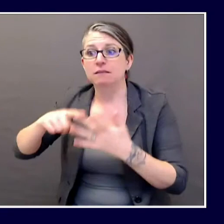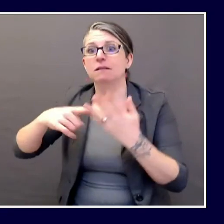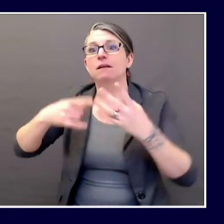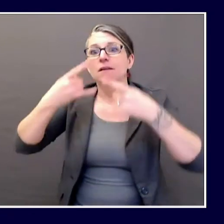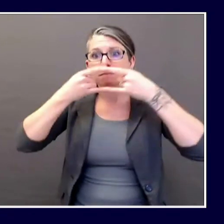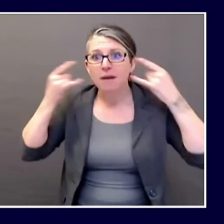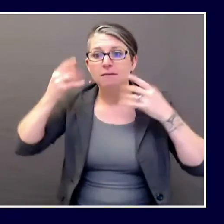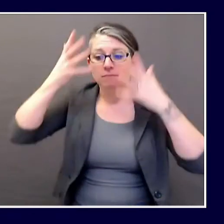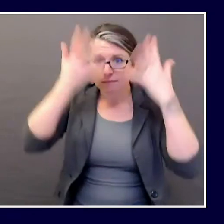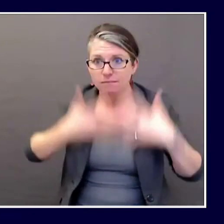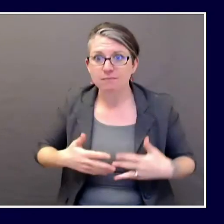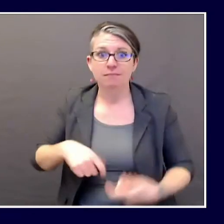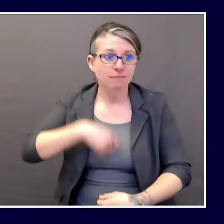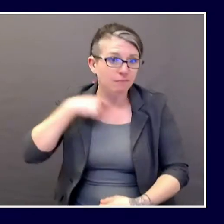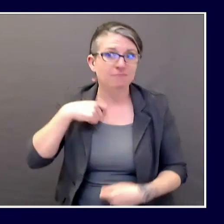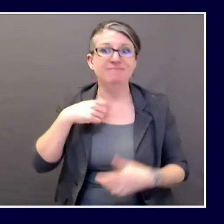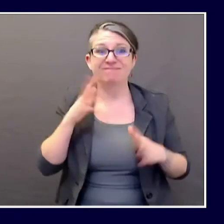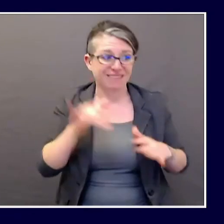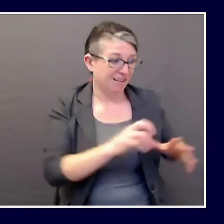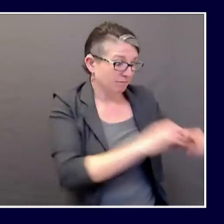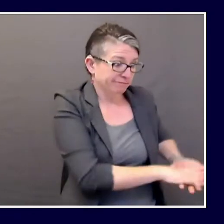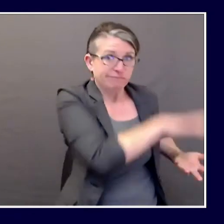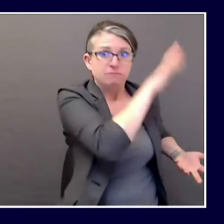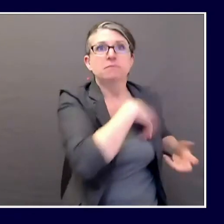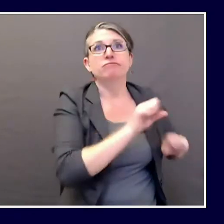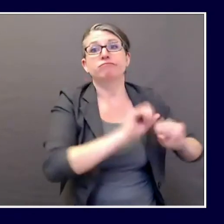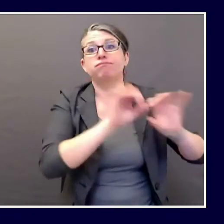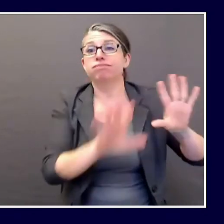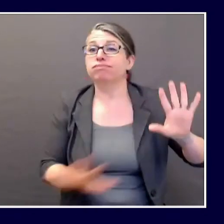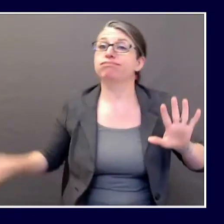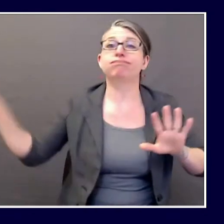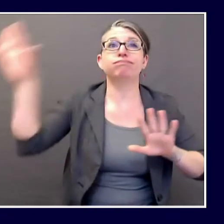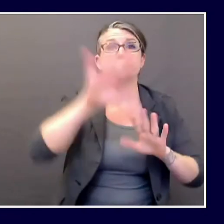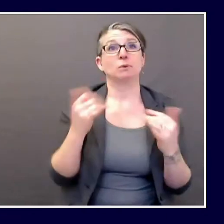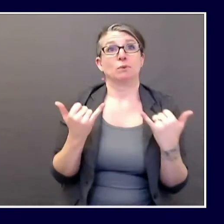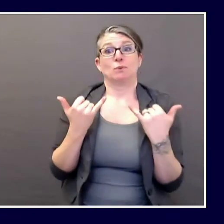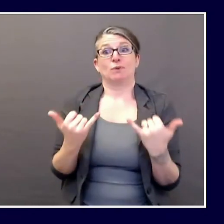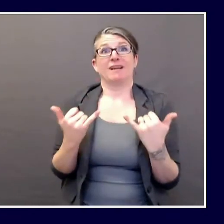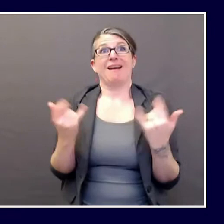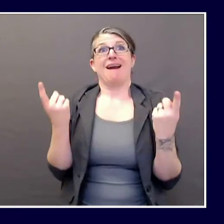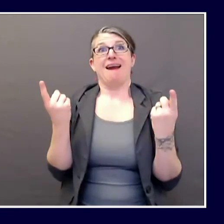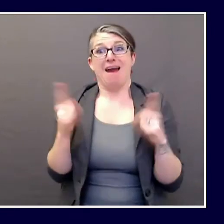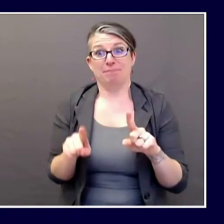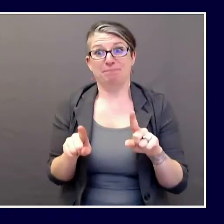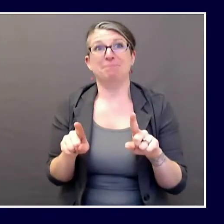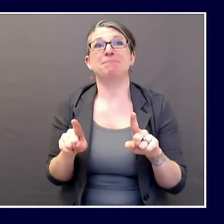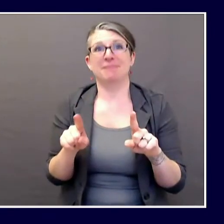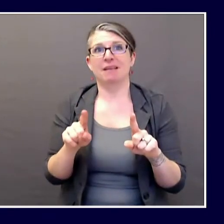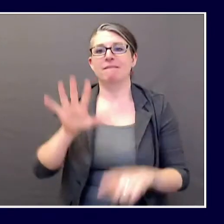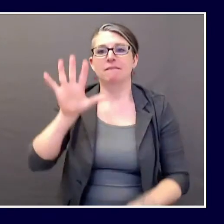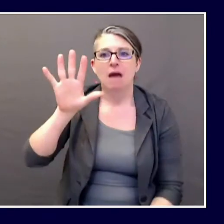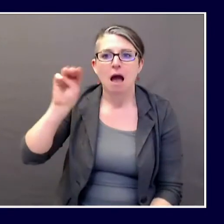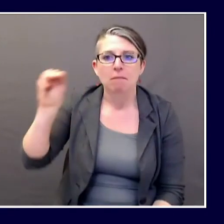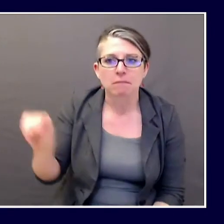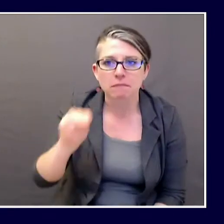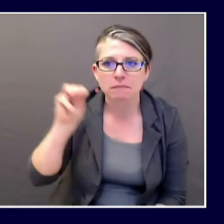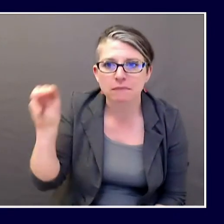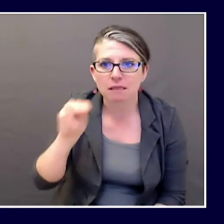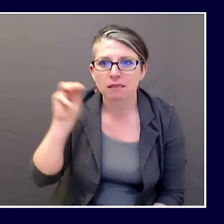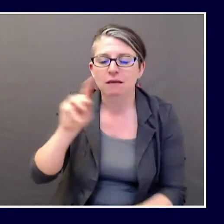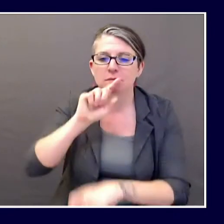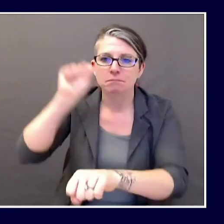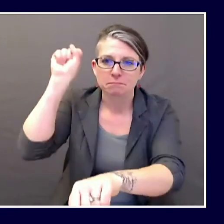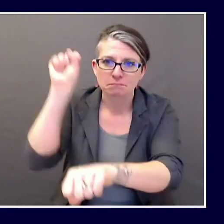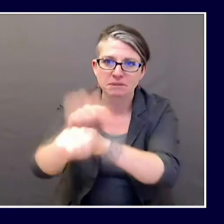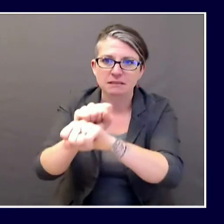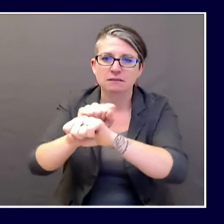PPE, which itself began weeks before our first case. I'd just like to take a second to recognize the